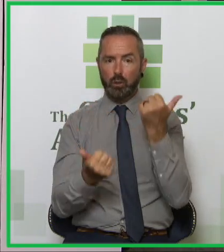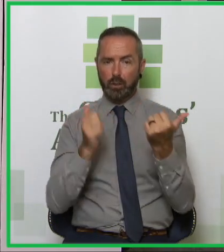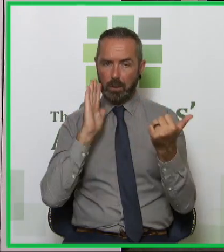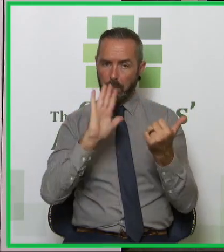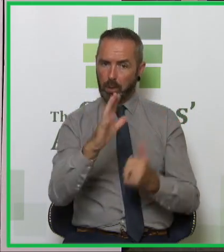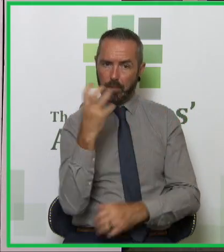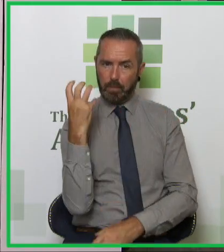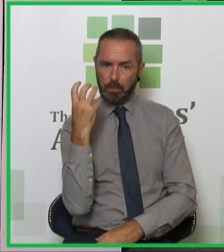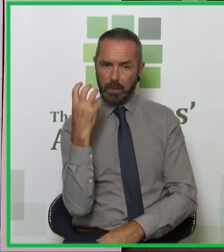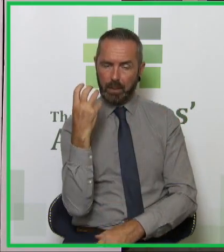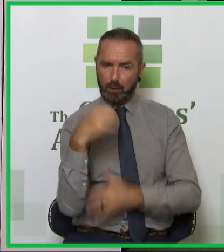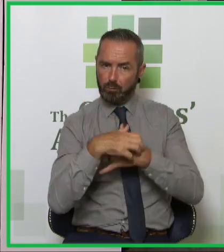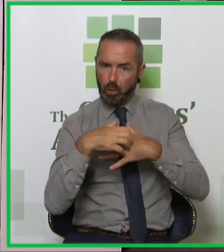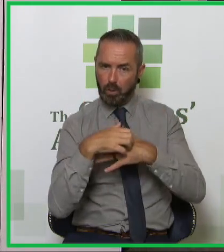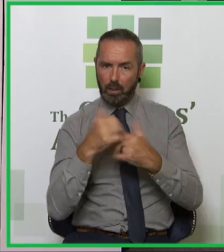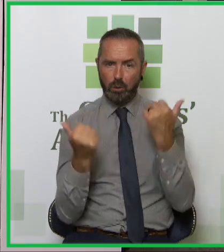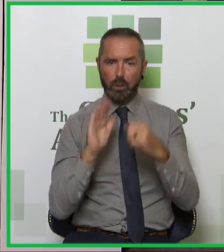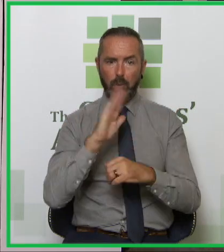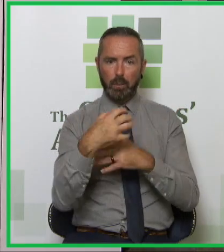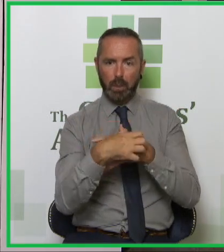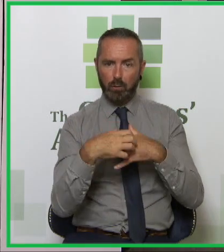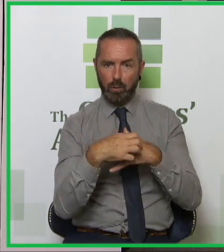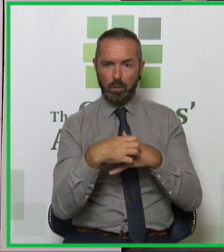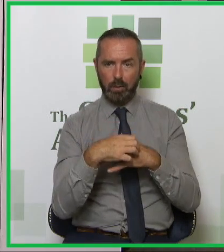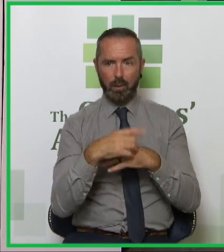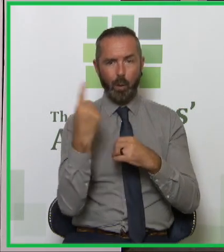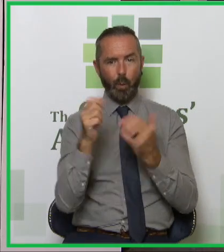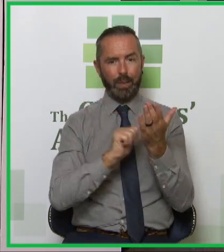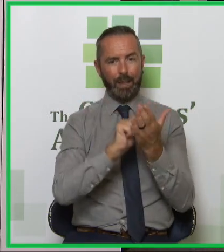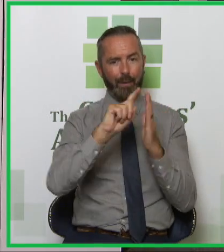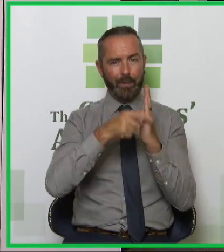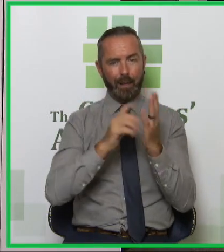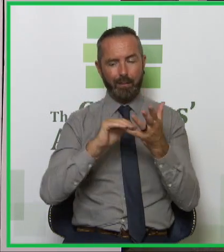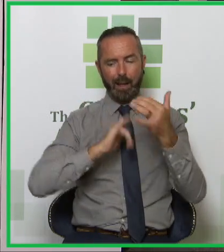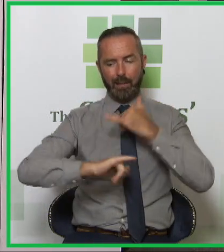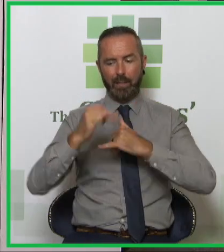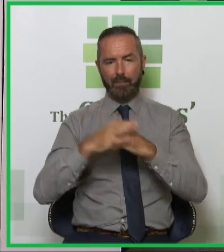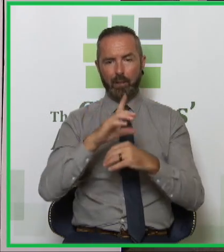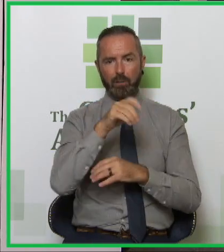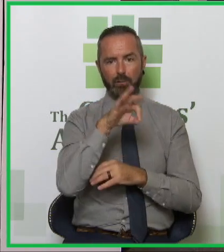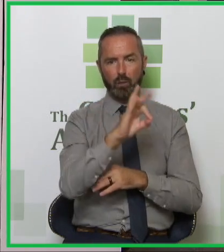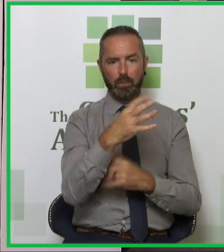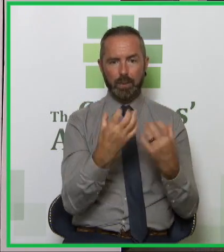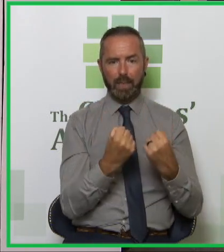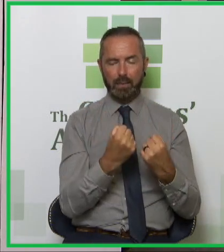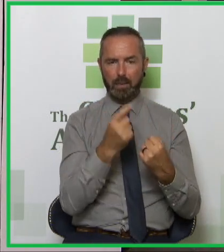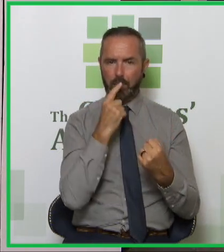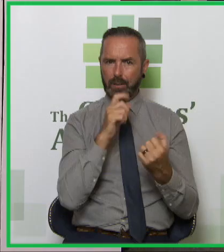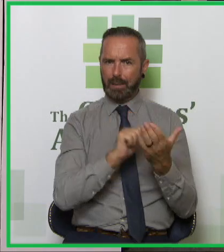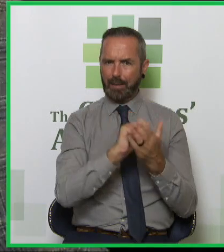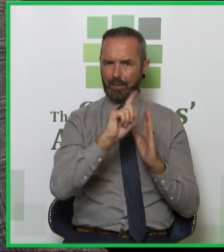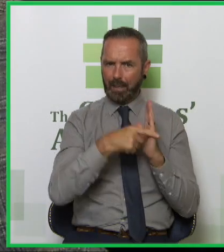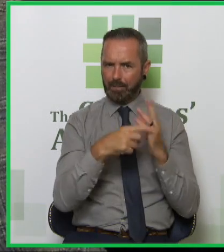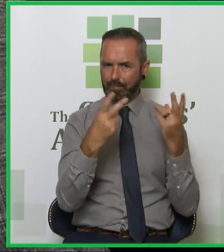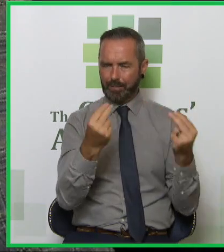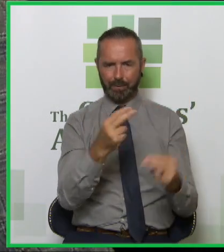doesn't matter anyway because only 11,000 people are prosecuted last year for drug possession. But to that I say,